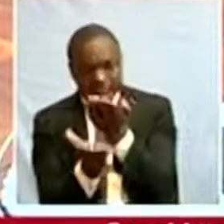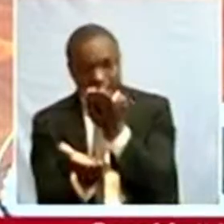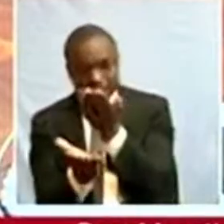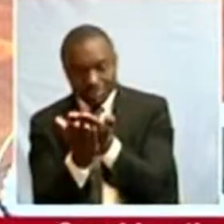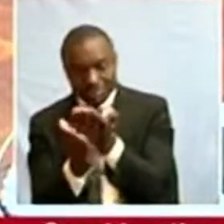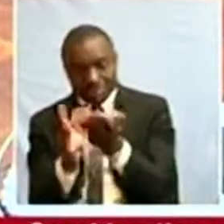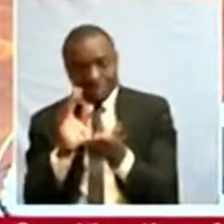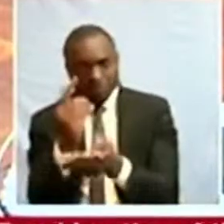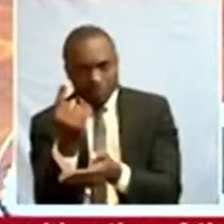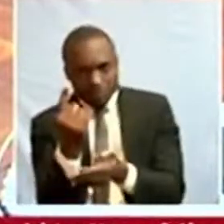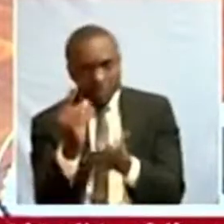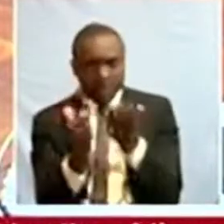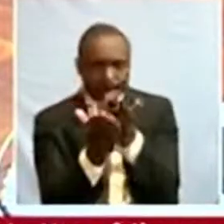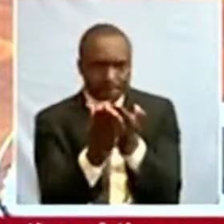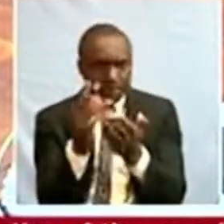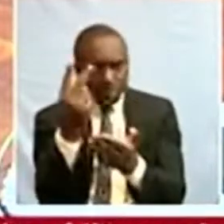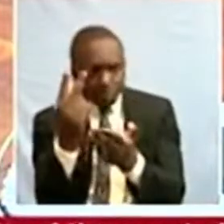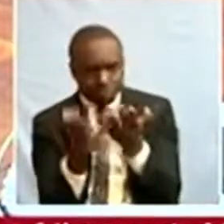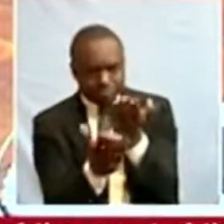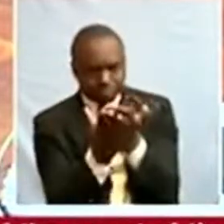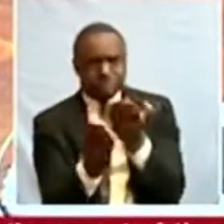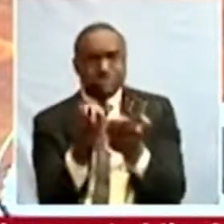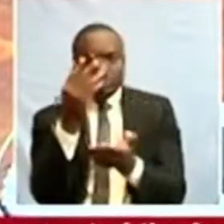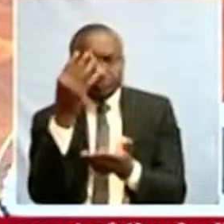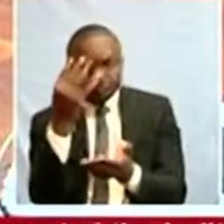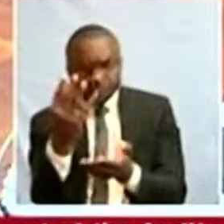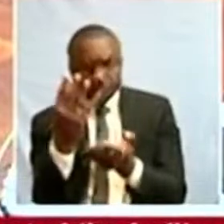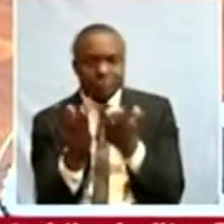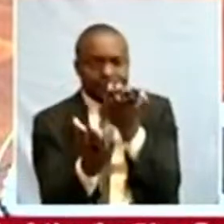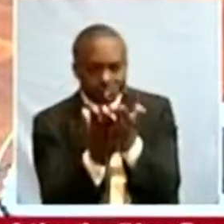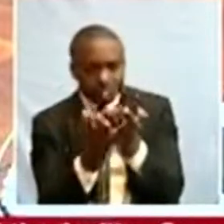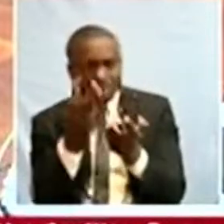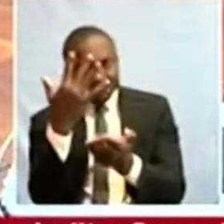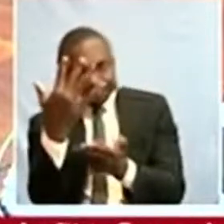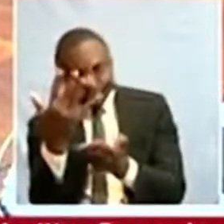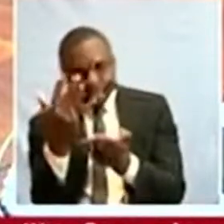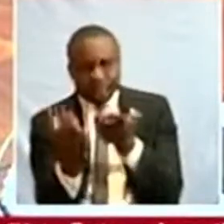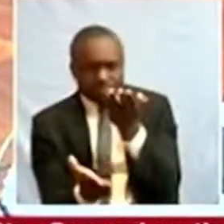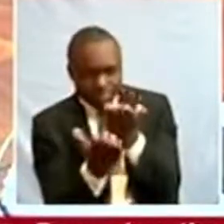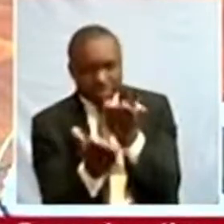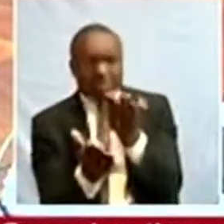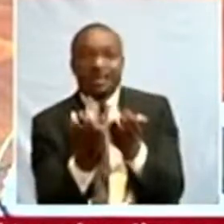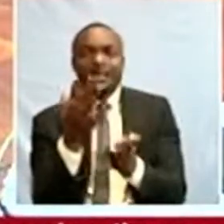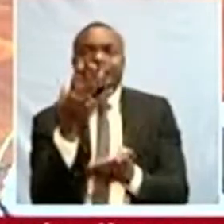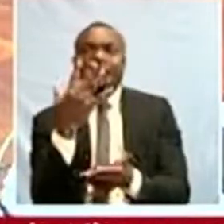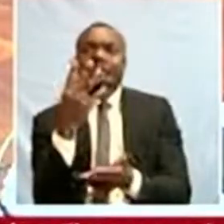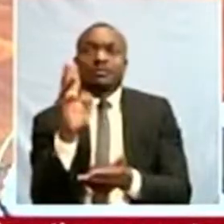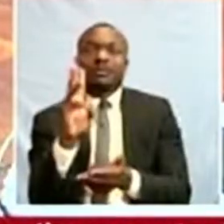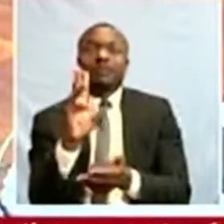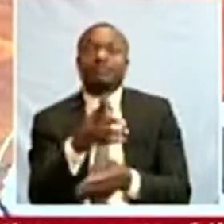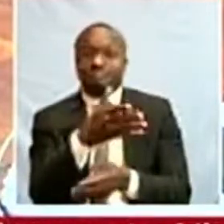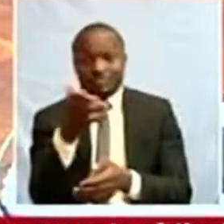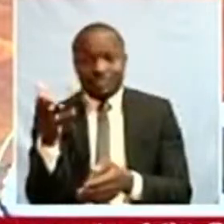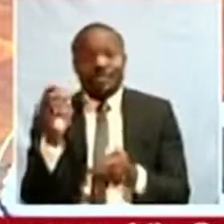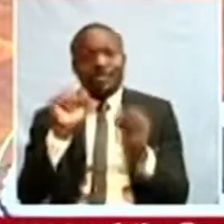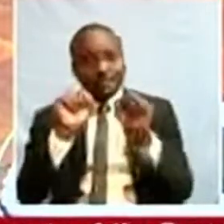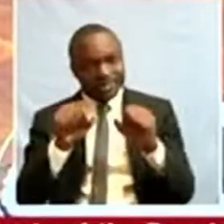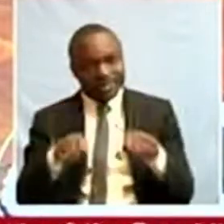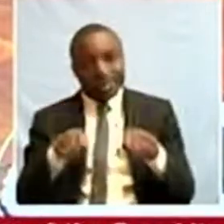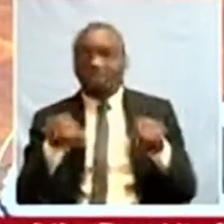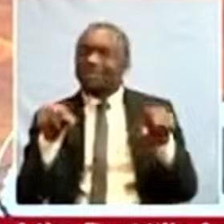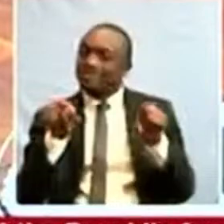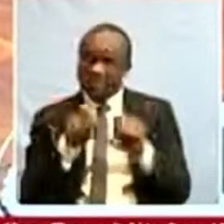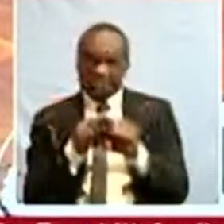appendix 1, appendix 2, refer to appendix 3, appendix 4, appendix 5, and things like that, so that is consistent and is in